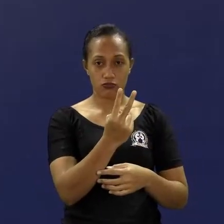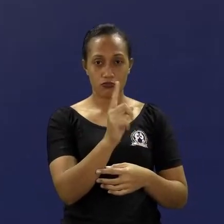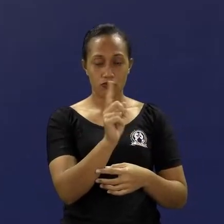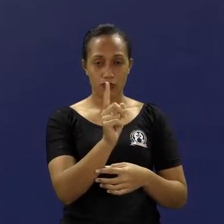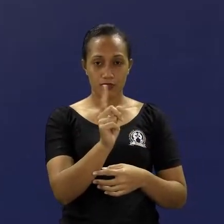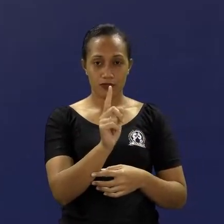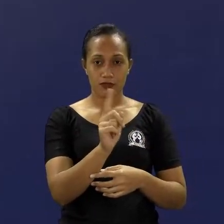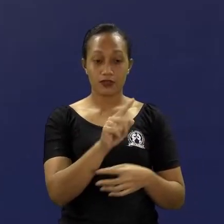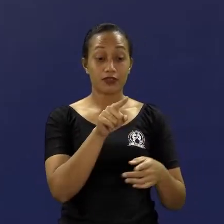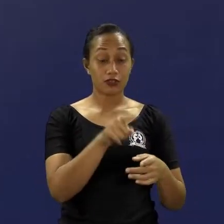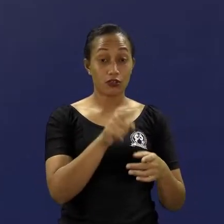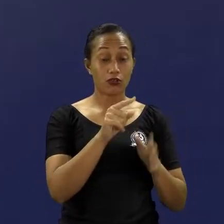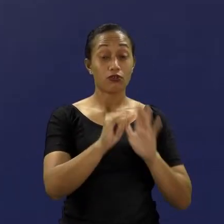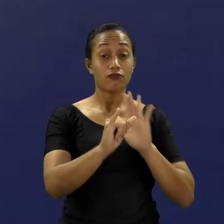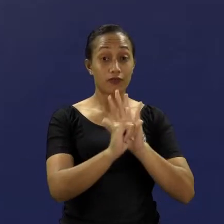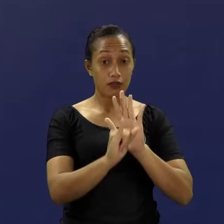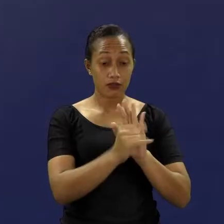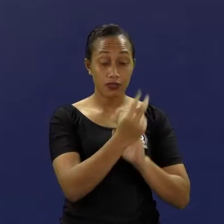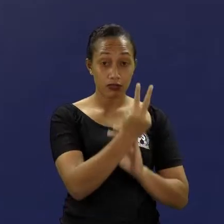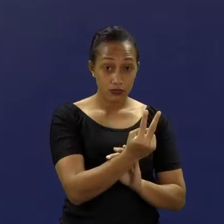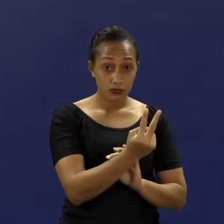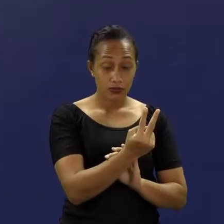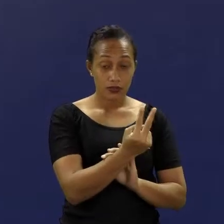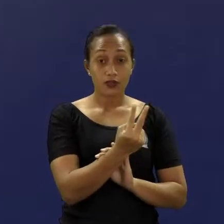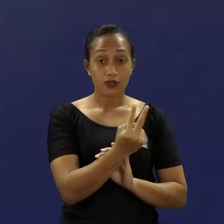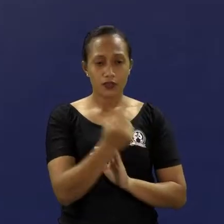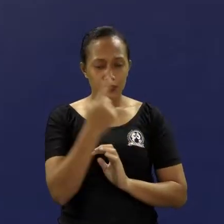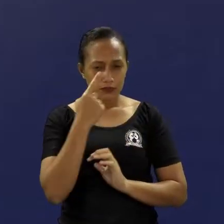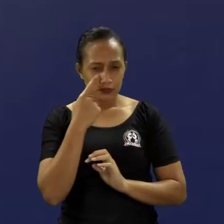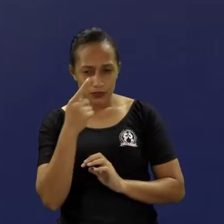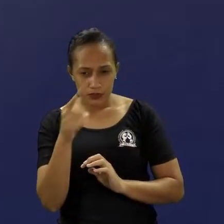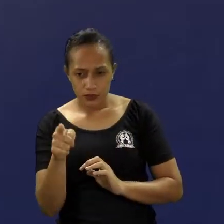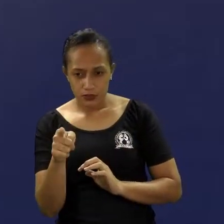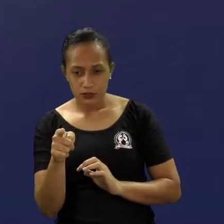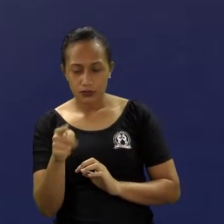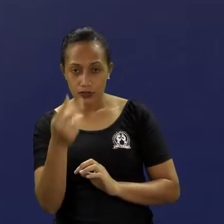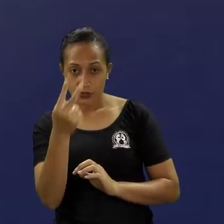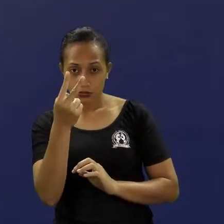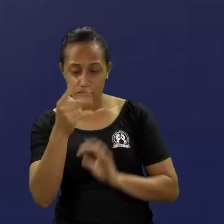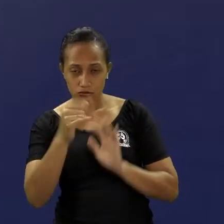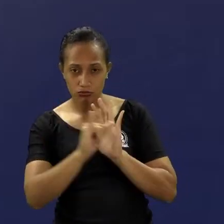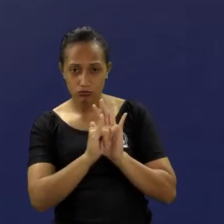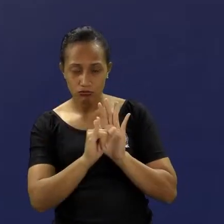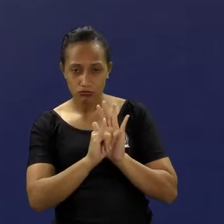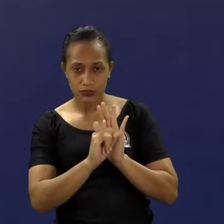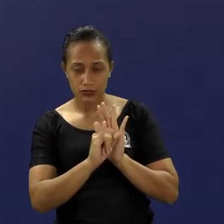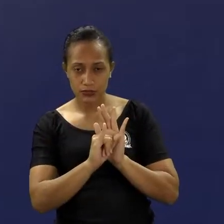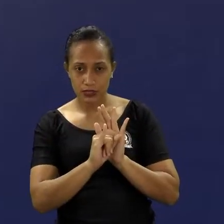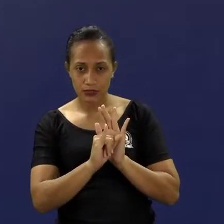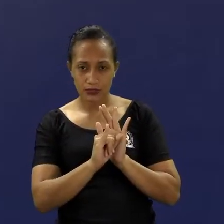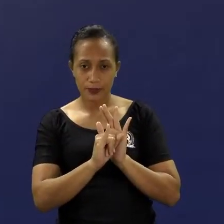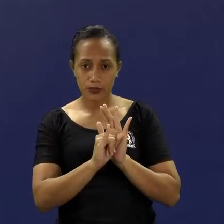O whailonga tō ese ni e lua le papena na e titilo mai e te maiti.